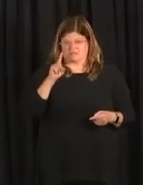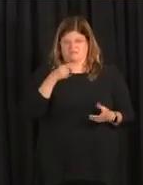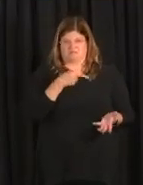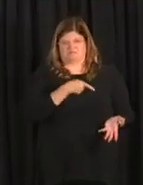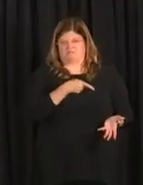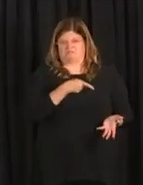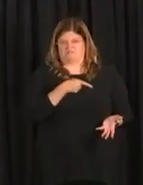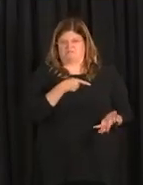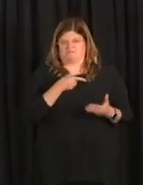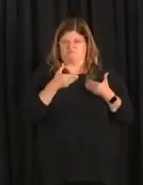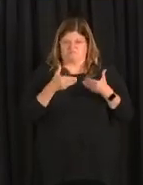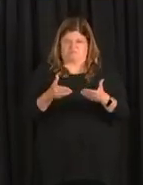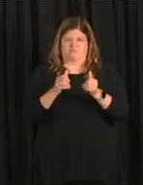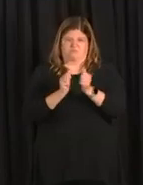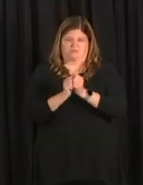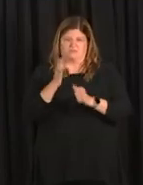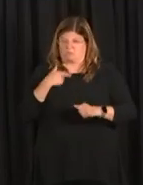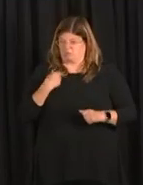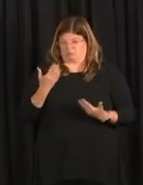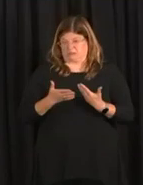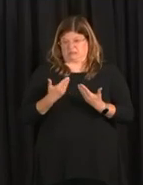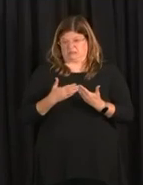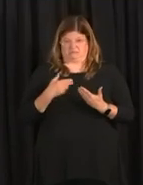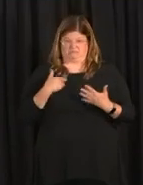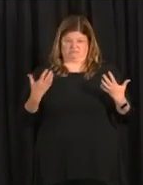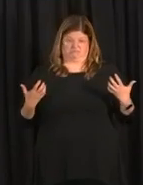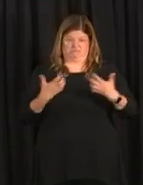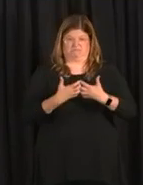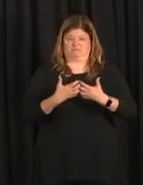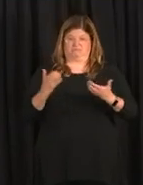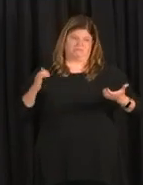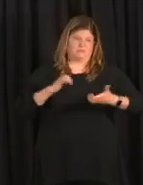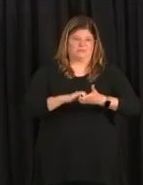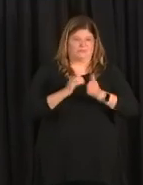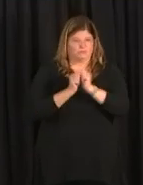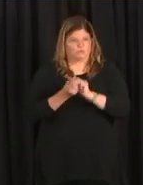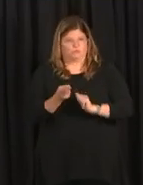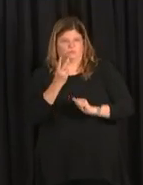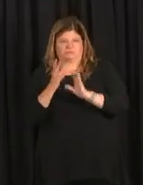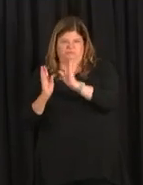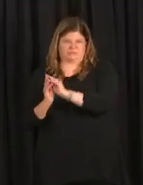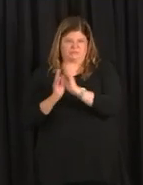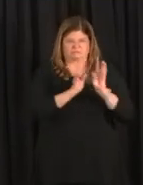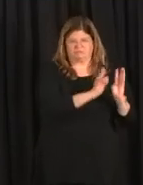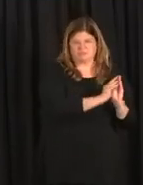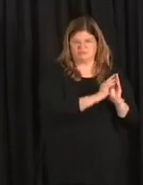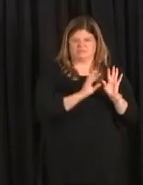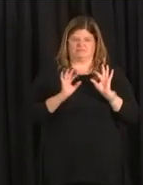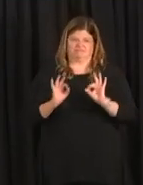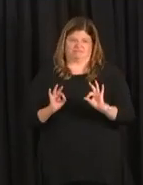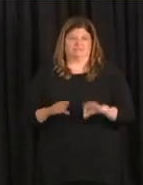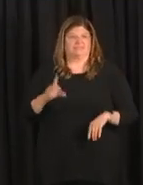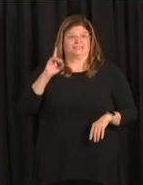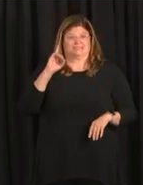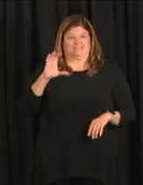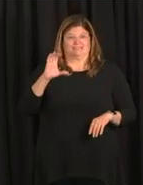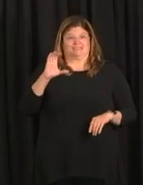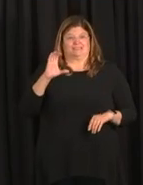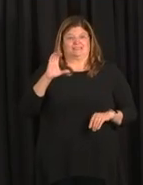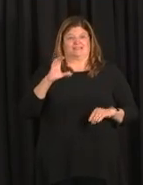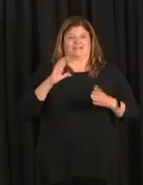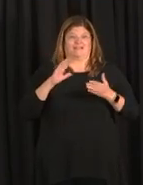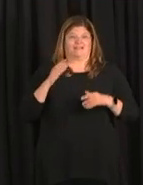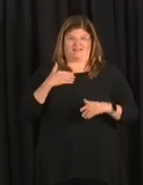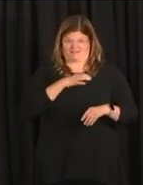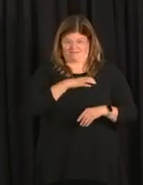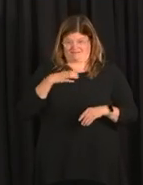Wilson building and move around. And so the council is back from its recess, which was